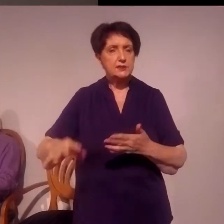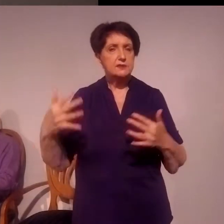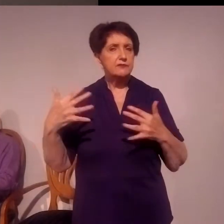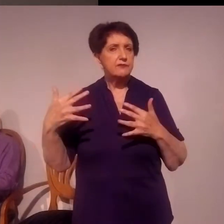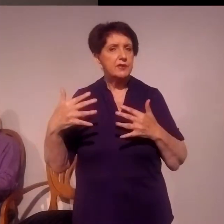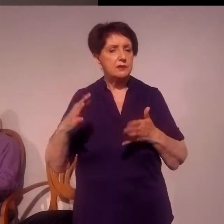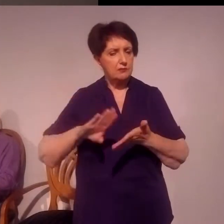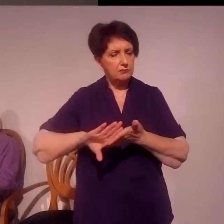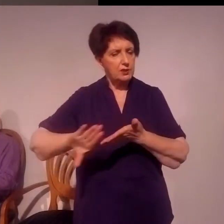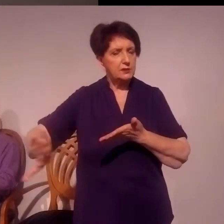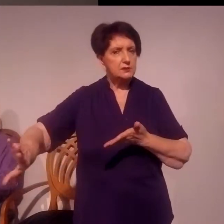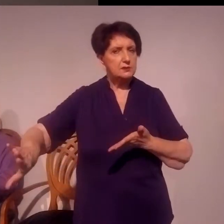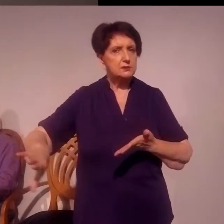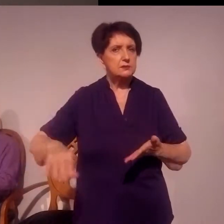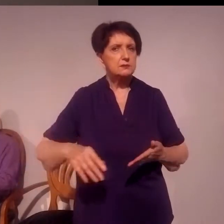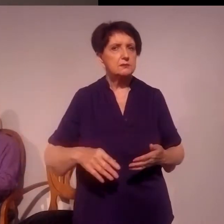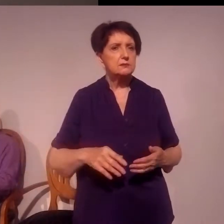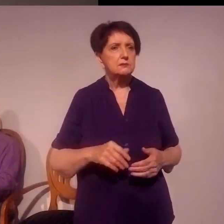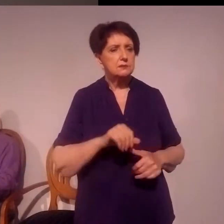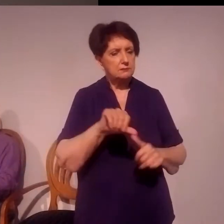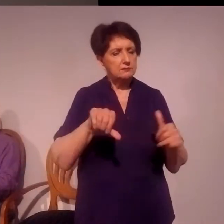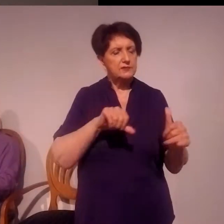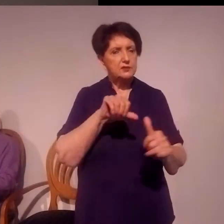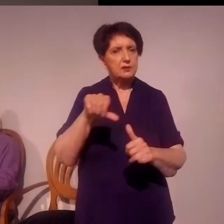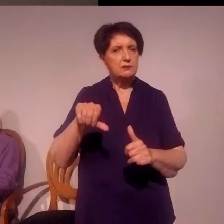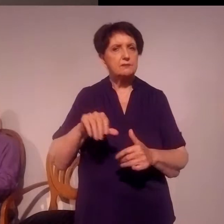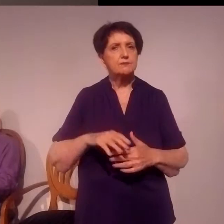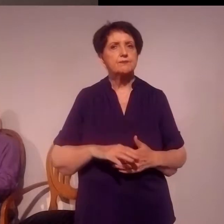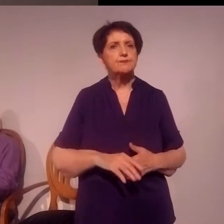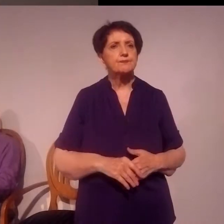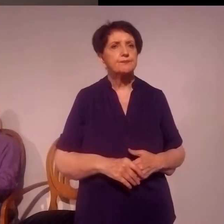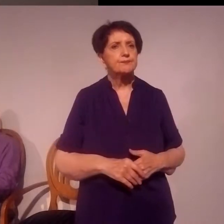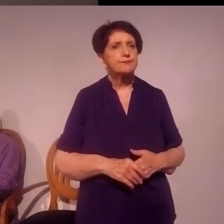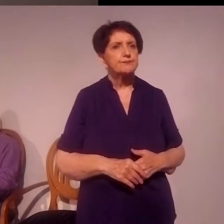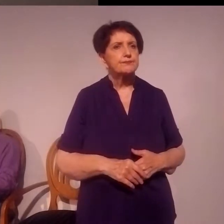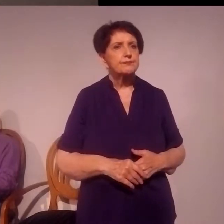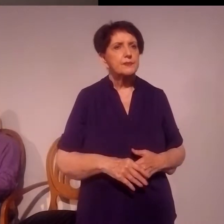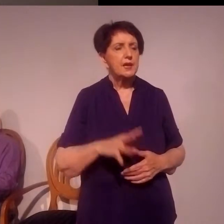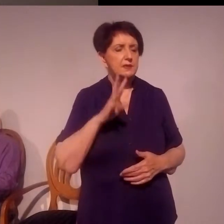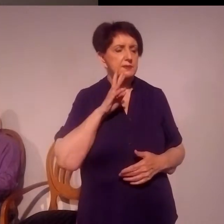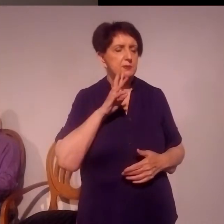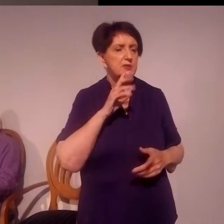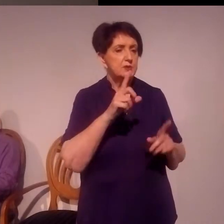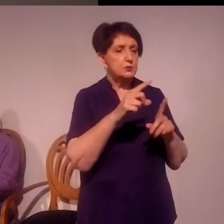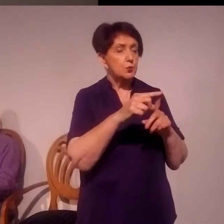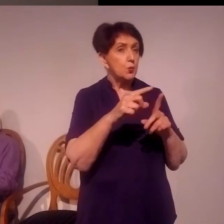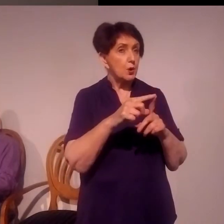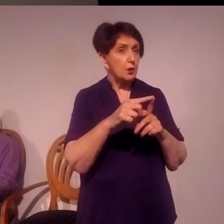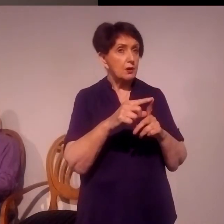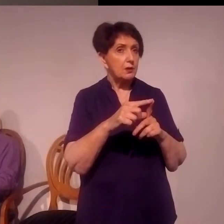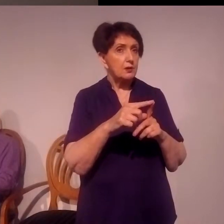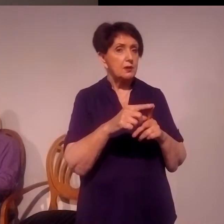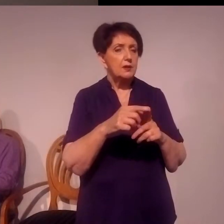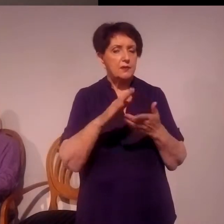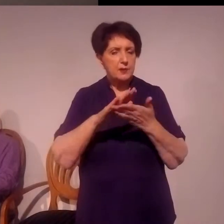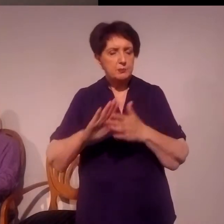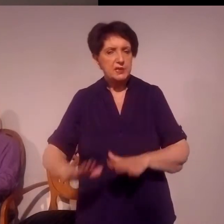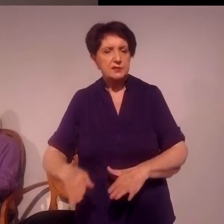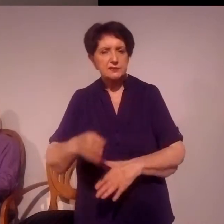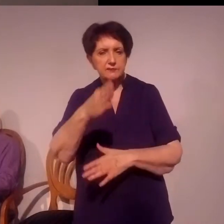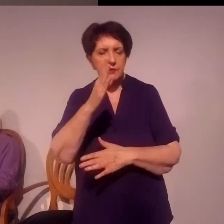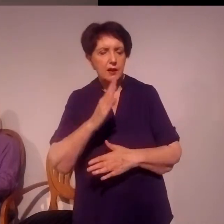release of fear of each other. I speak this word of the peace of God